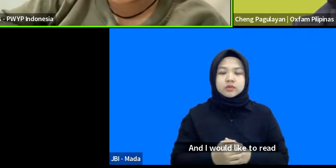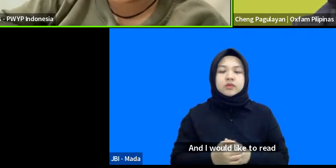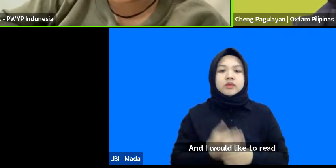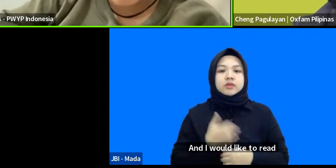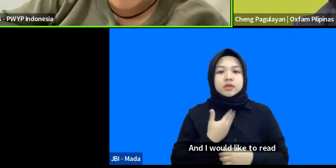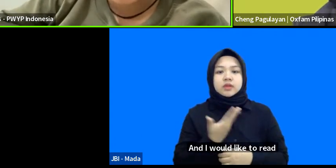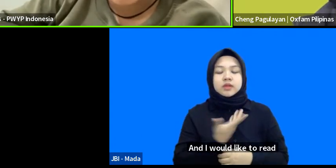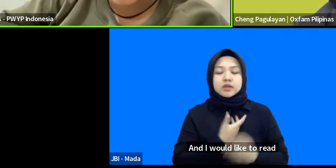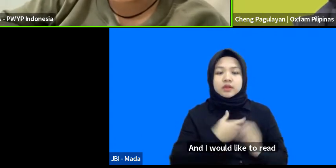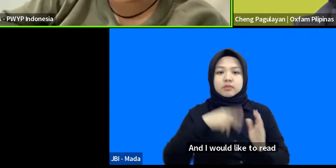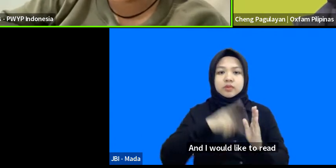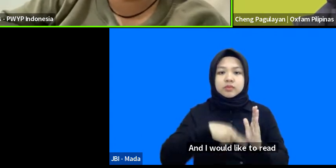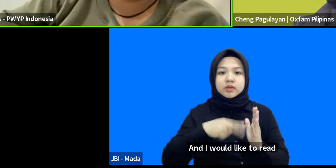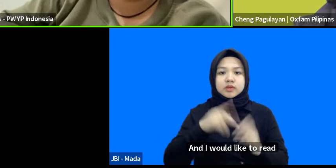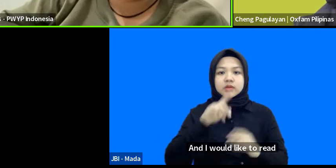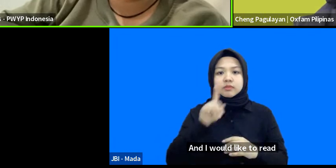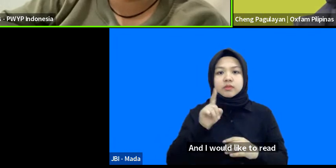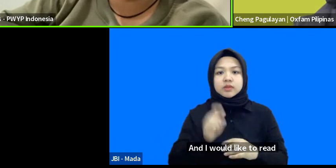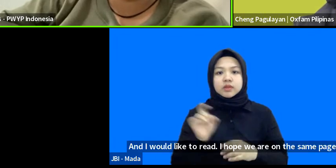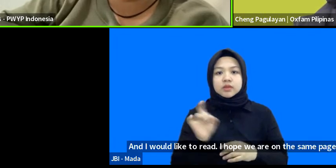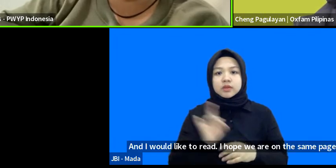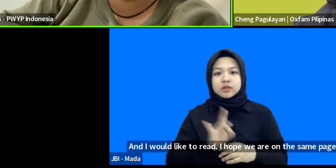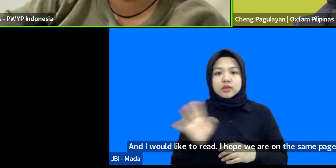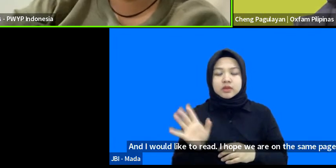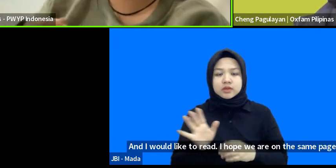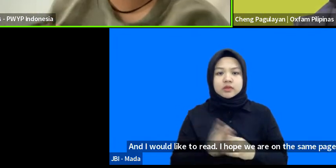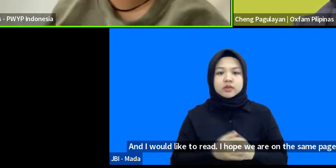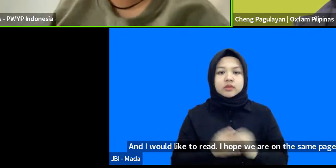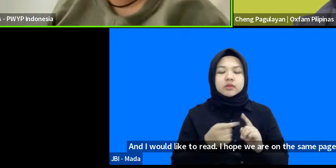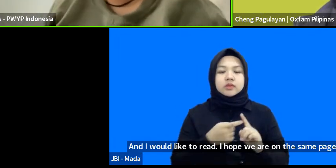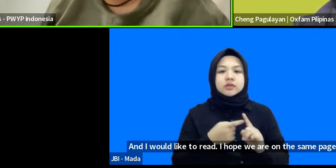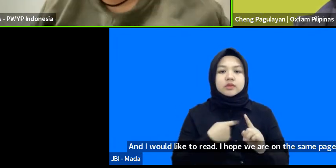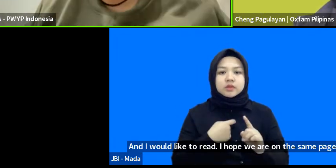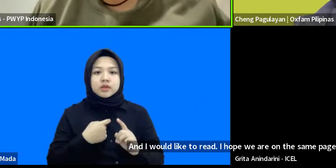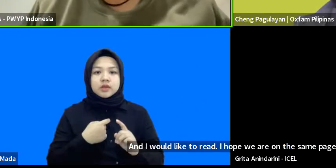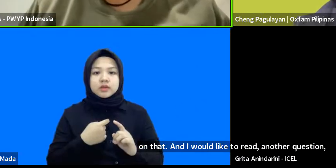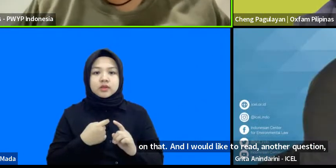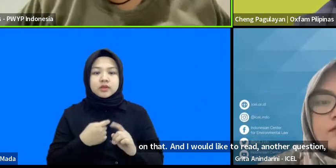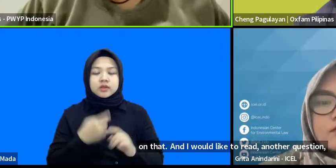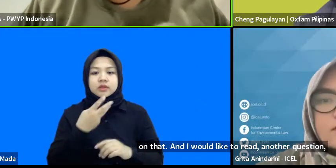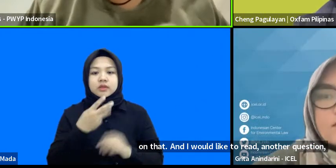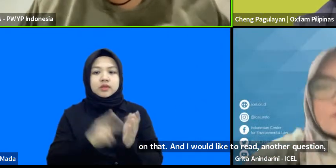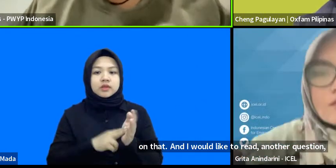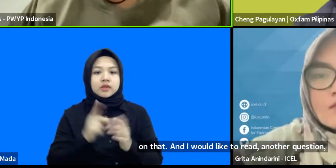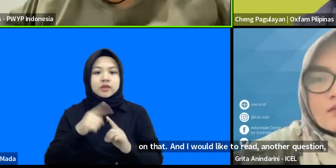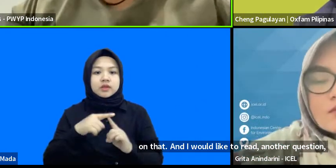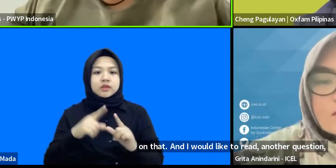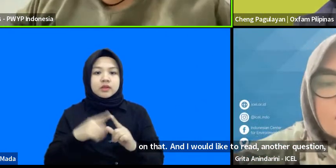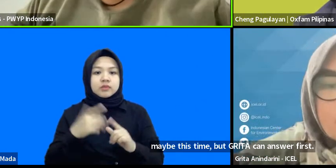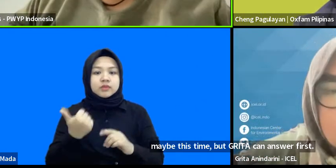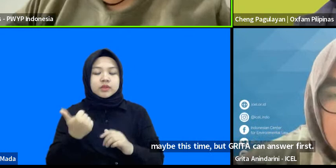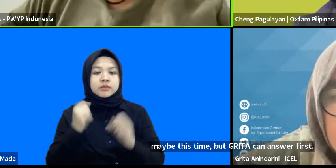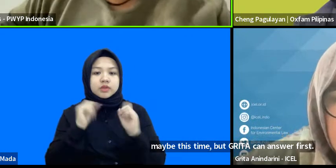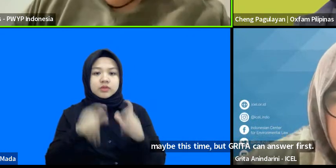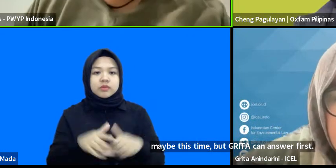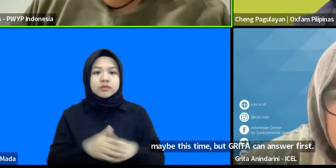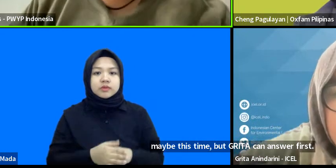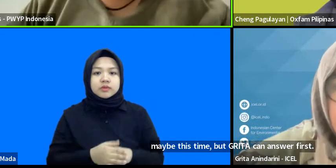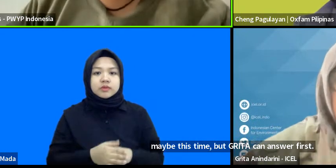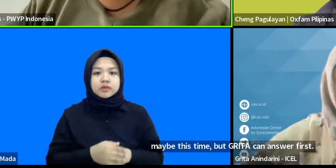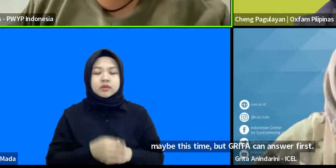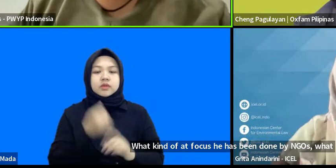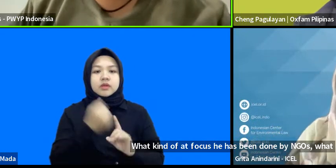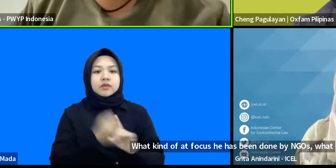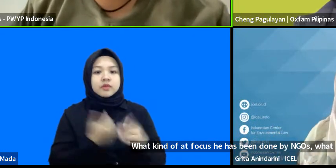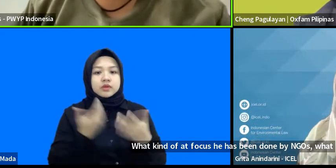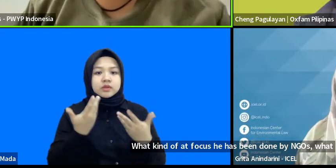question. Maybe this time Mbak Grita can answer first. What kind of advocacy has been done by NGOs, Oxfam, ICEL,